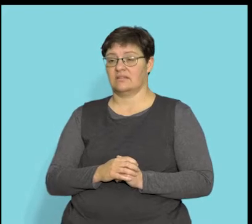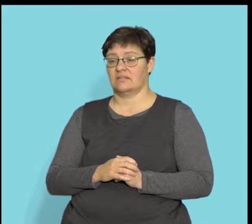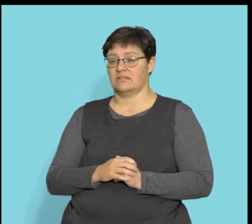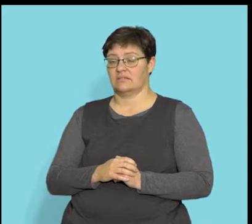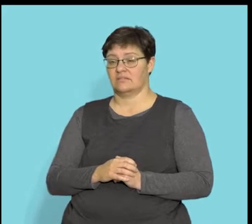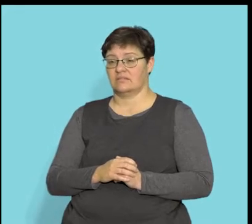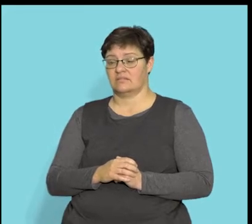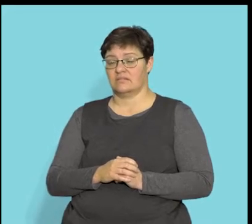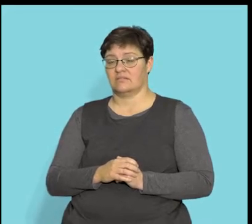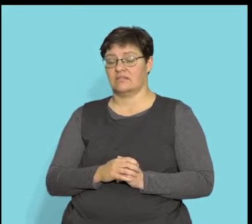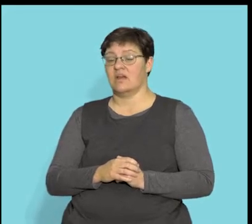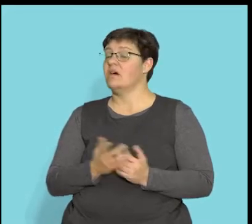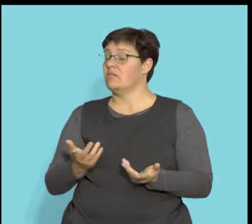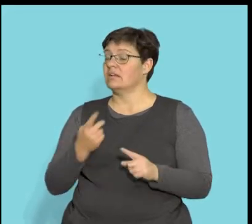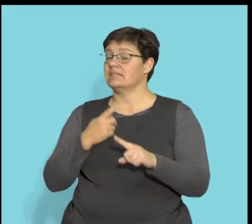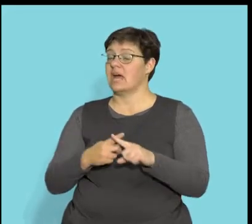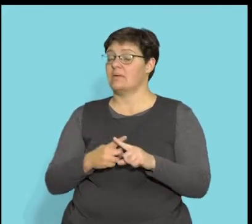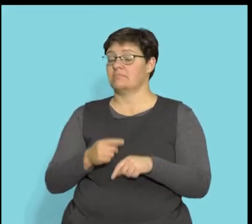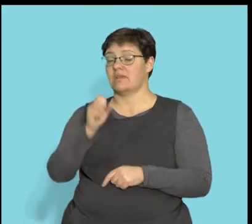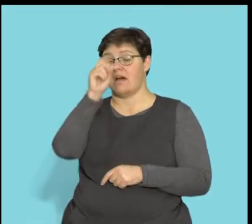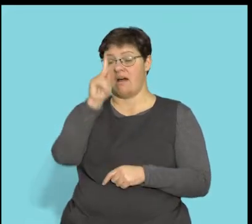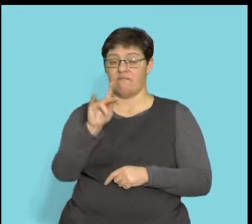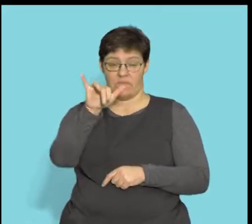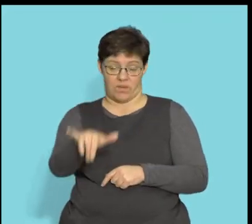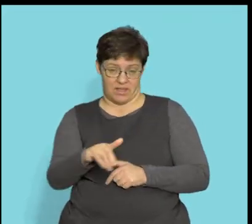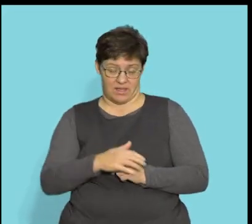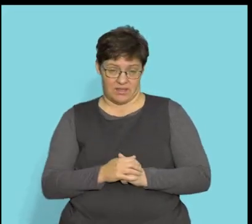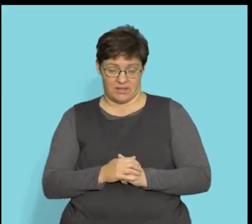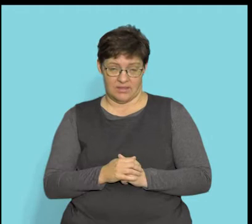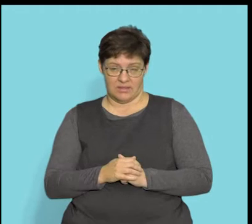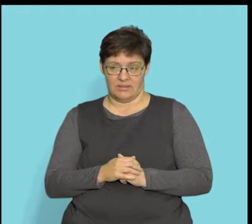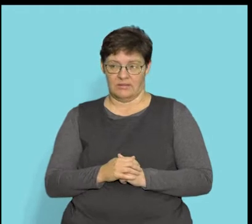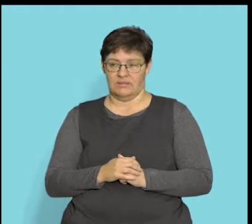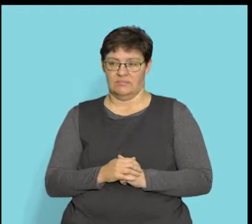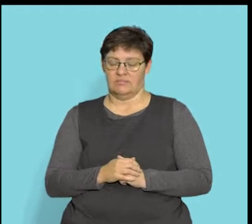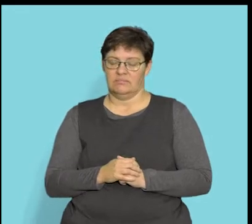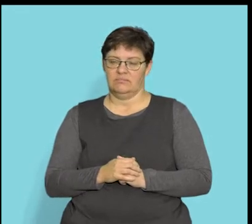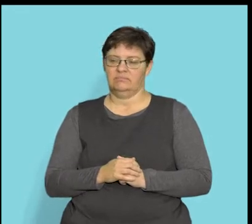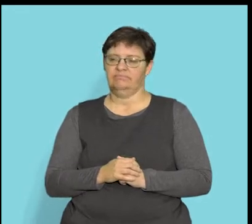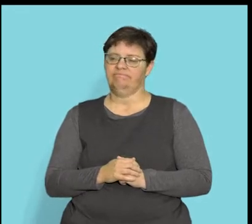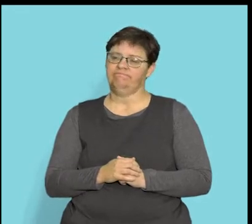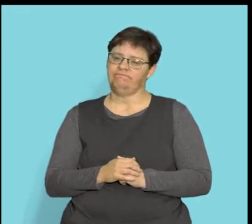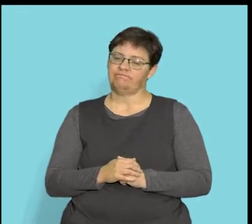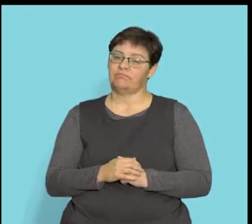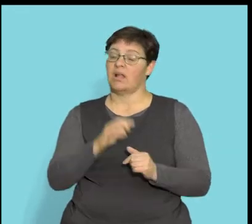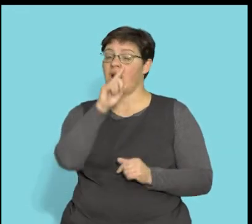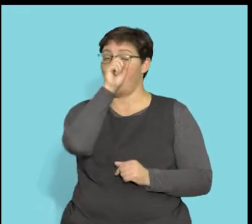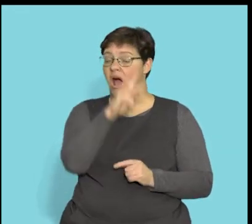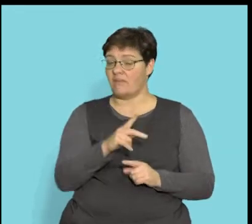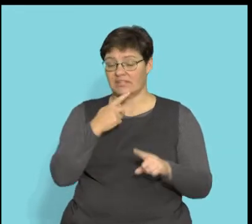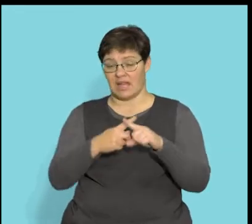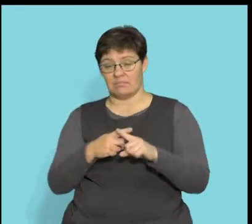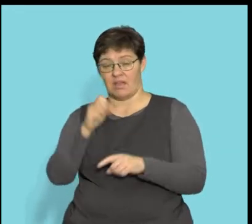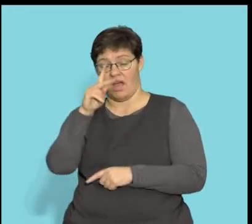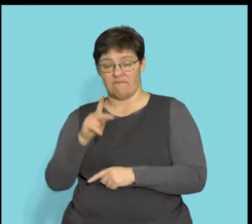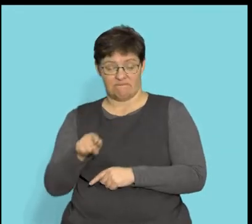be a half x because my scale factor is a half. Then it's going to be a half y, which is my breadth. And a